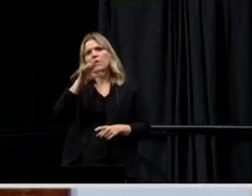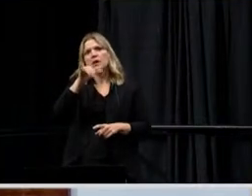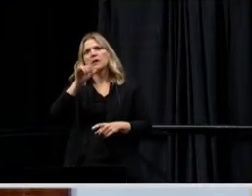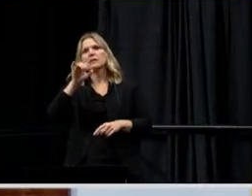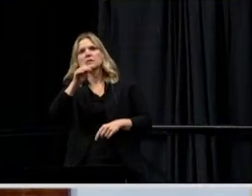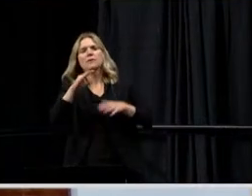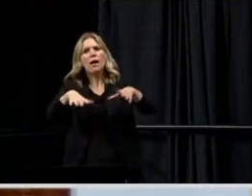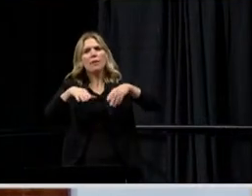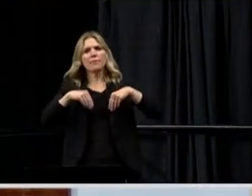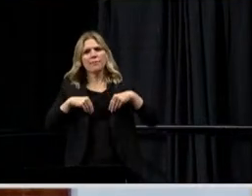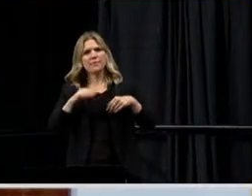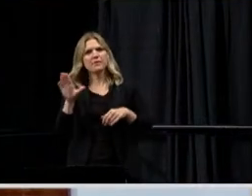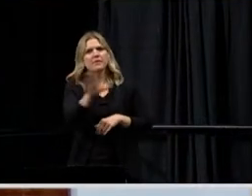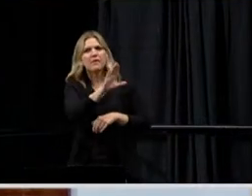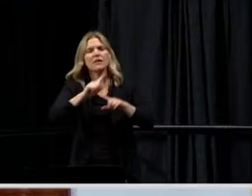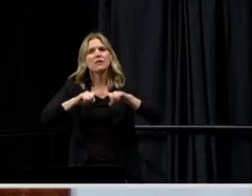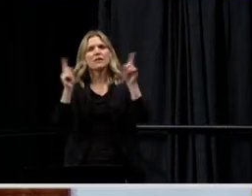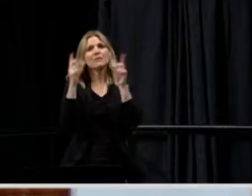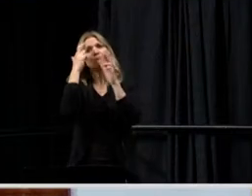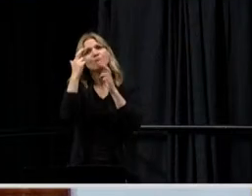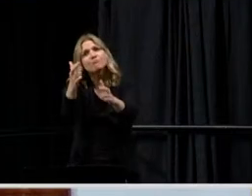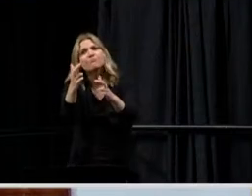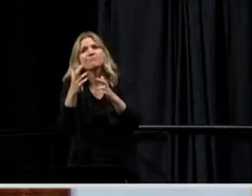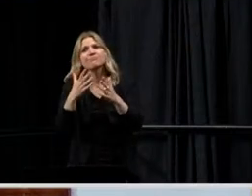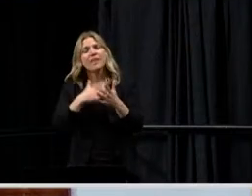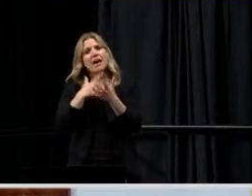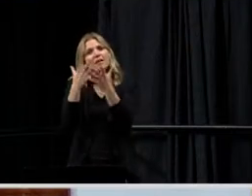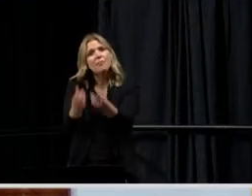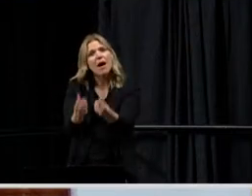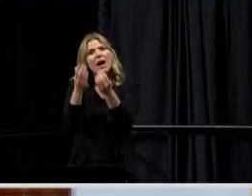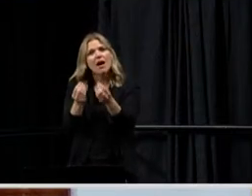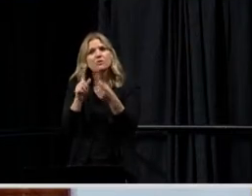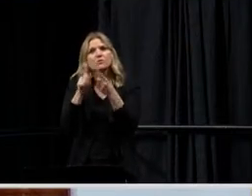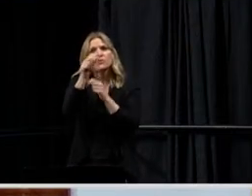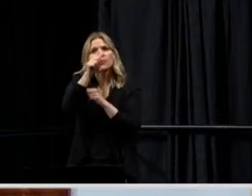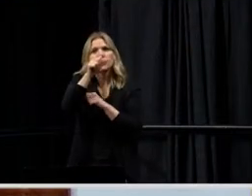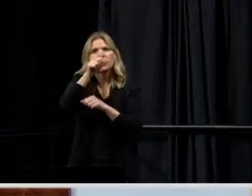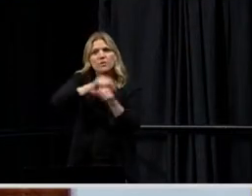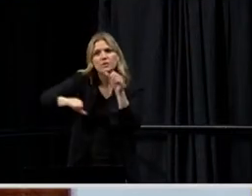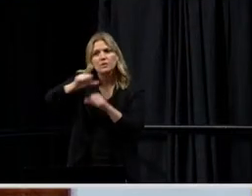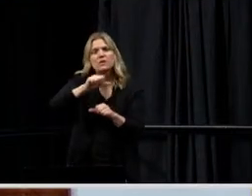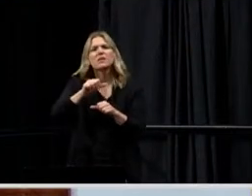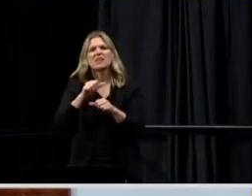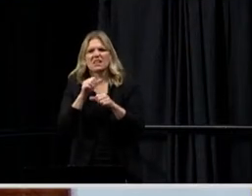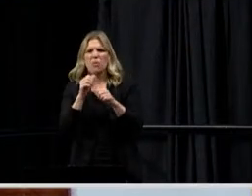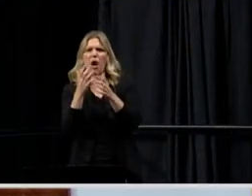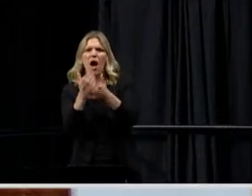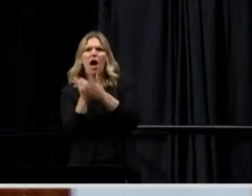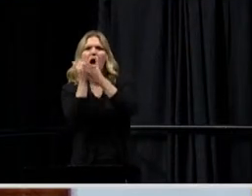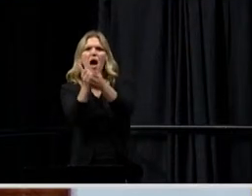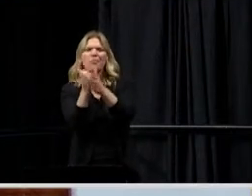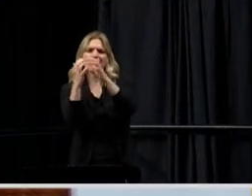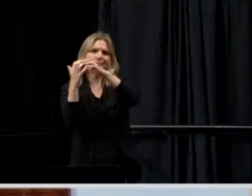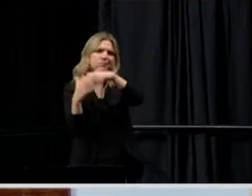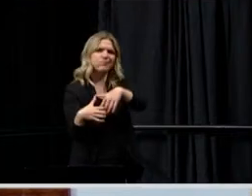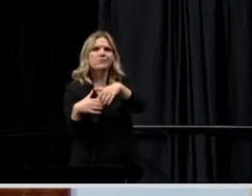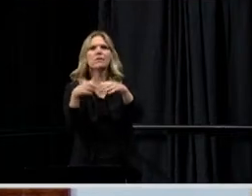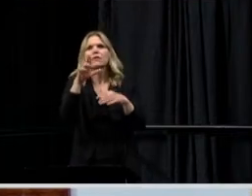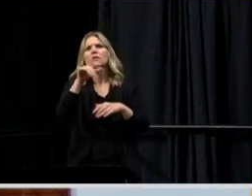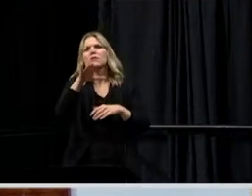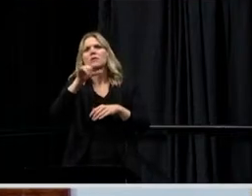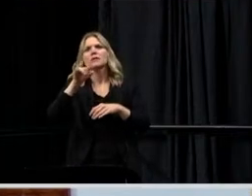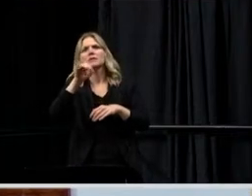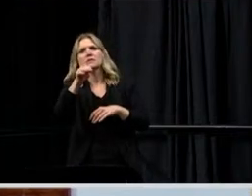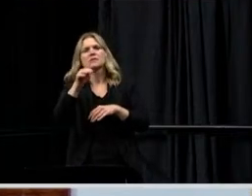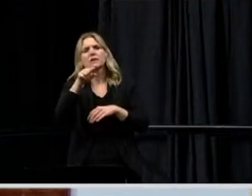other's differences and being respectful and compassionate towards one another is crucial to dismantling racism and creating a better functioning society that